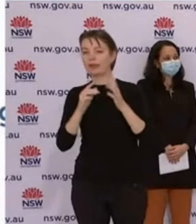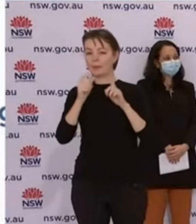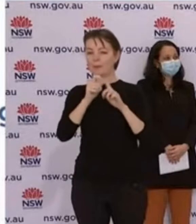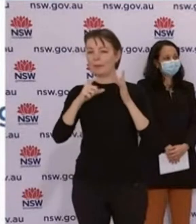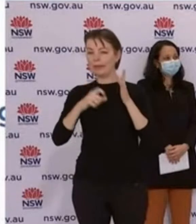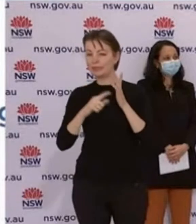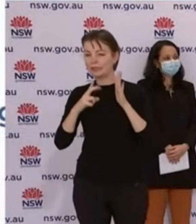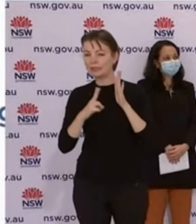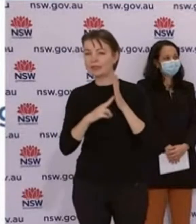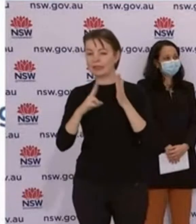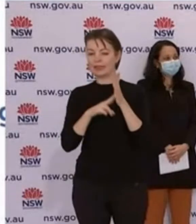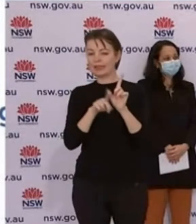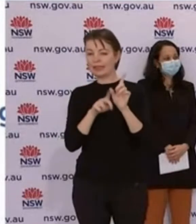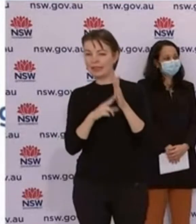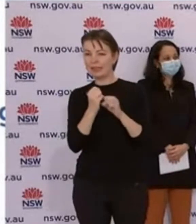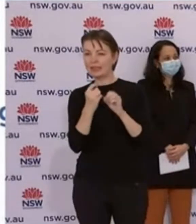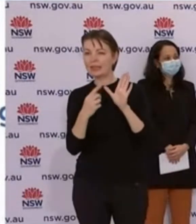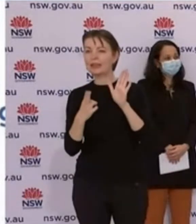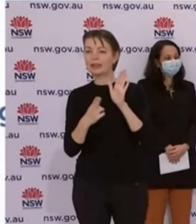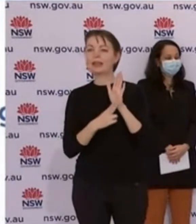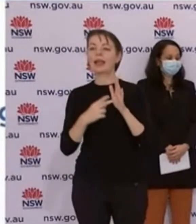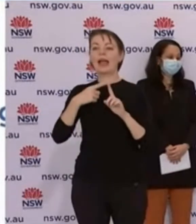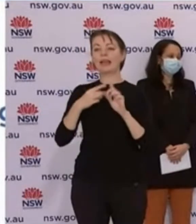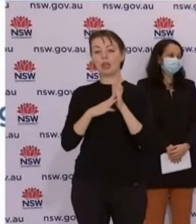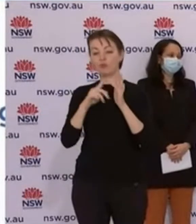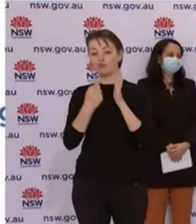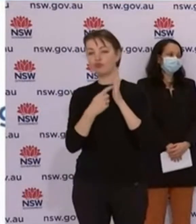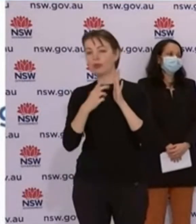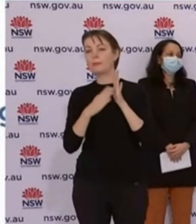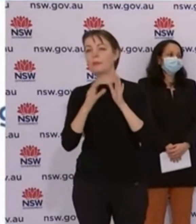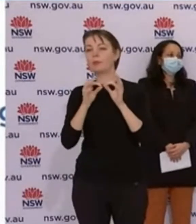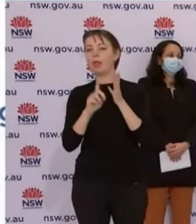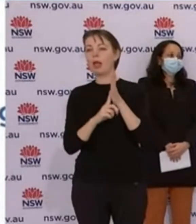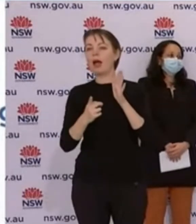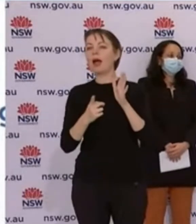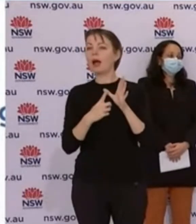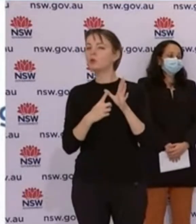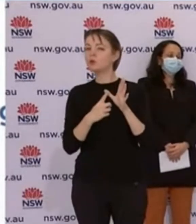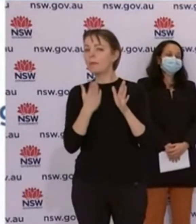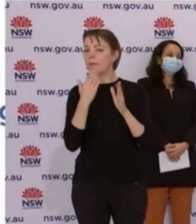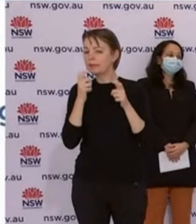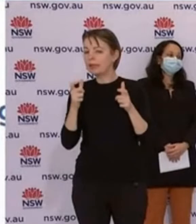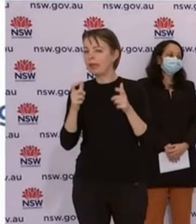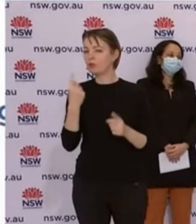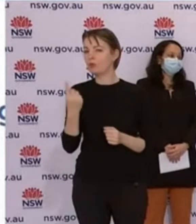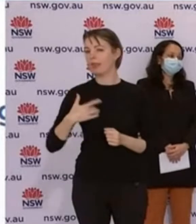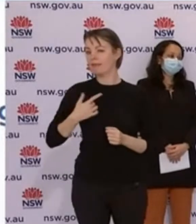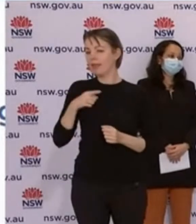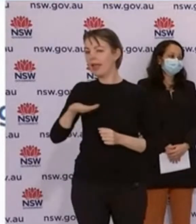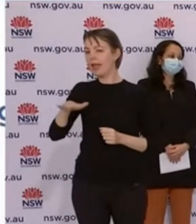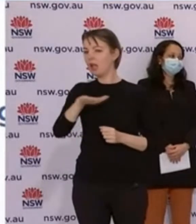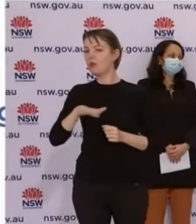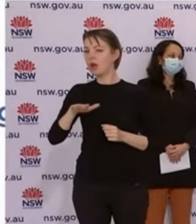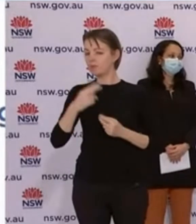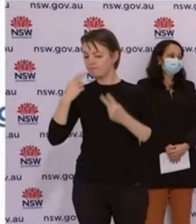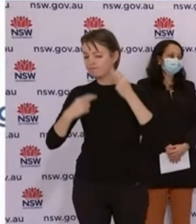those communities to be vigilant if you have any symptoms to come out and get tested, as we have no known cases in those communities. And as